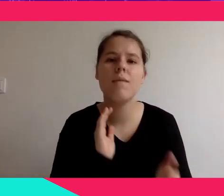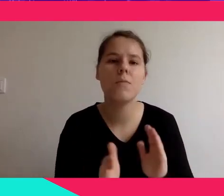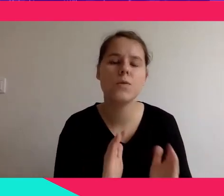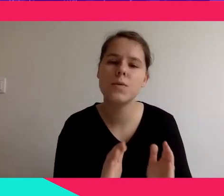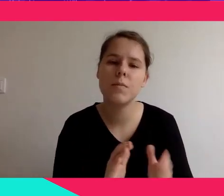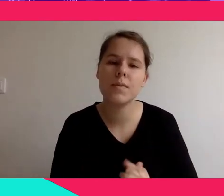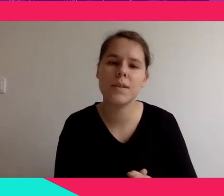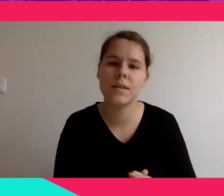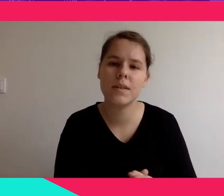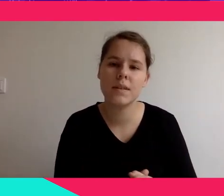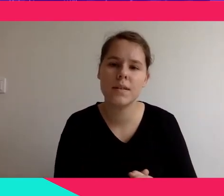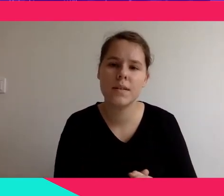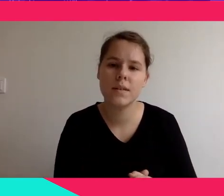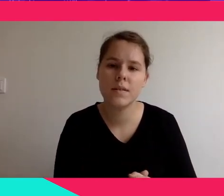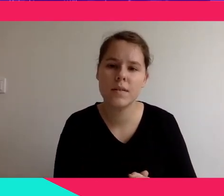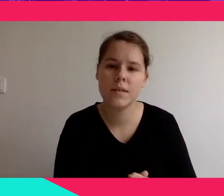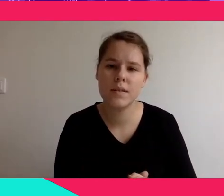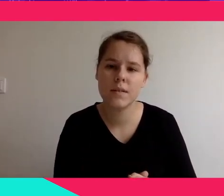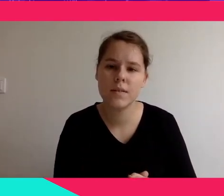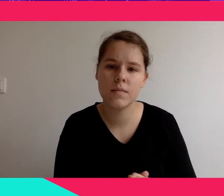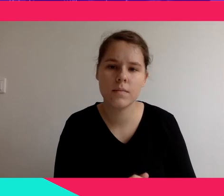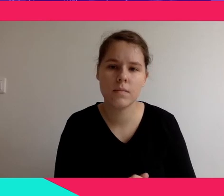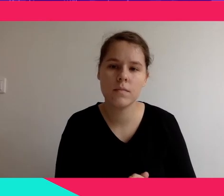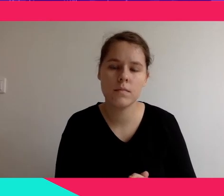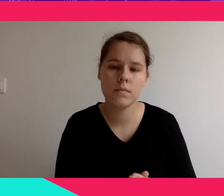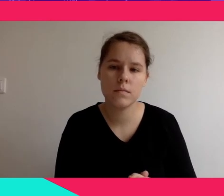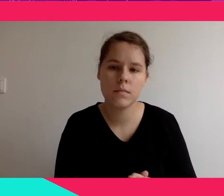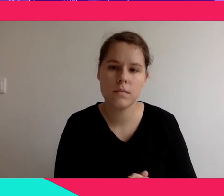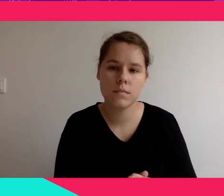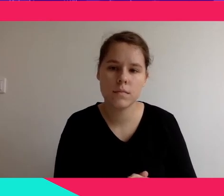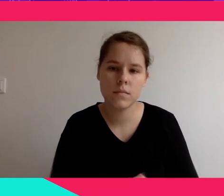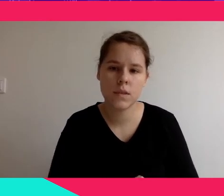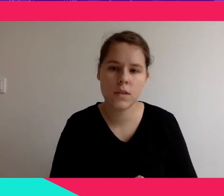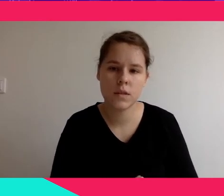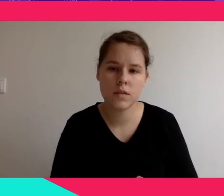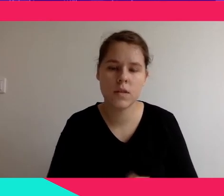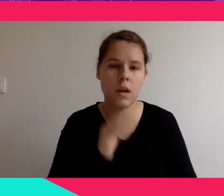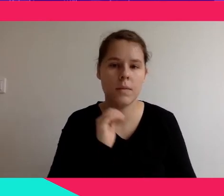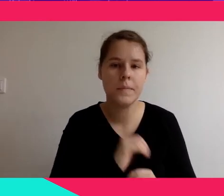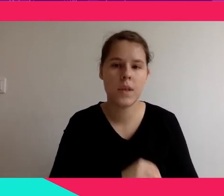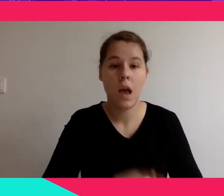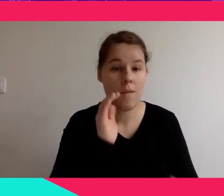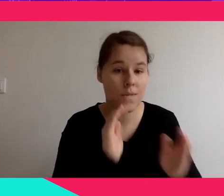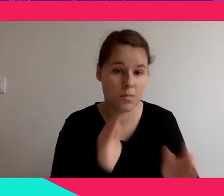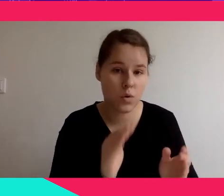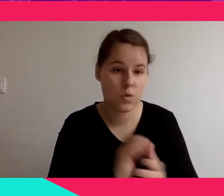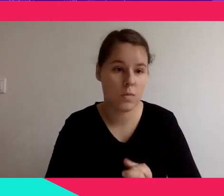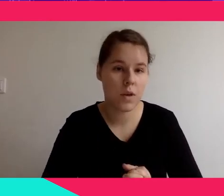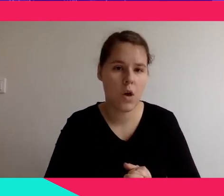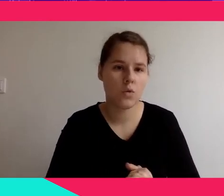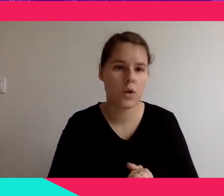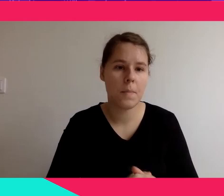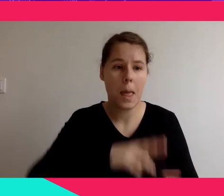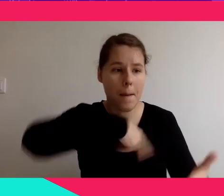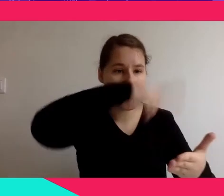designed by the painters back in the days when they were actually working on their canvases, because what